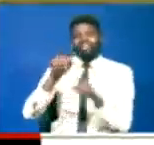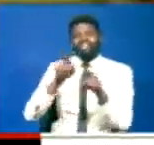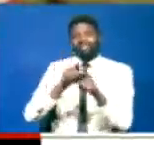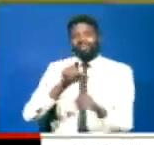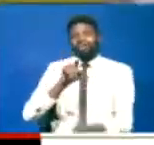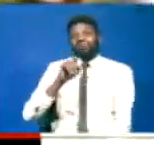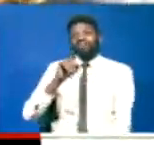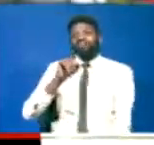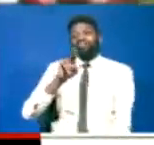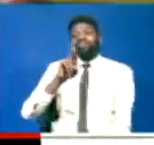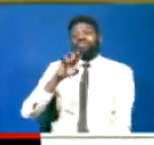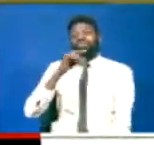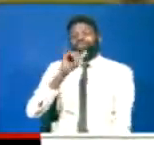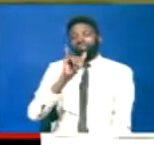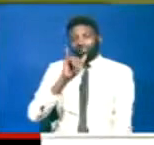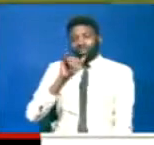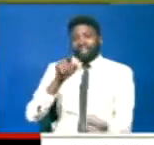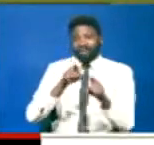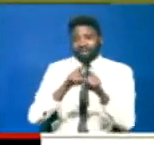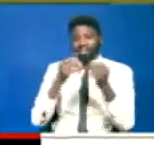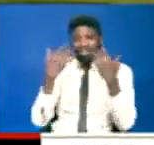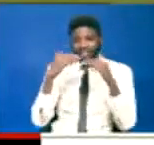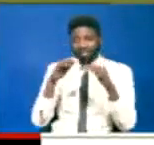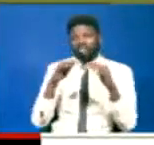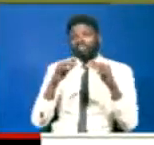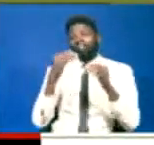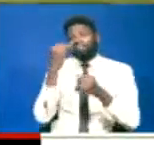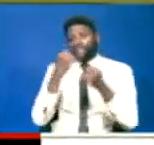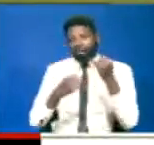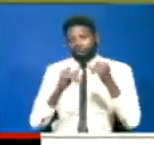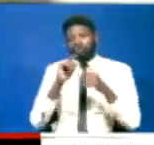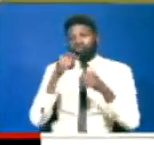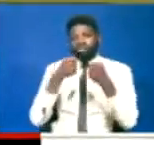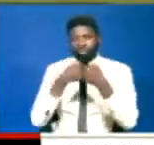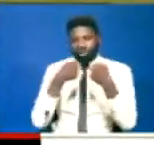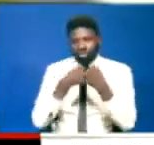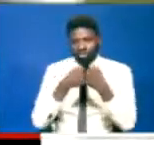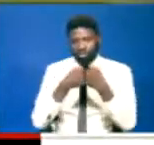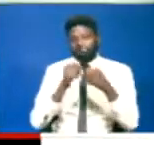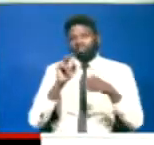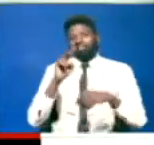into the final qualification tournament. For Legends Edition, I am Daniel Wahome.